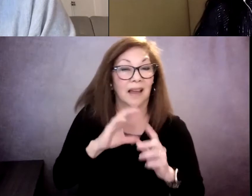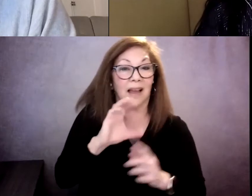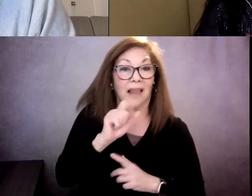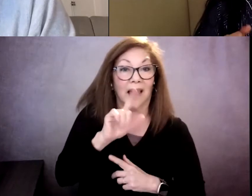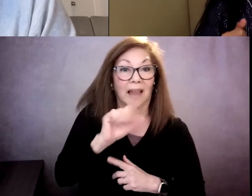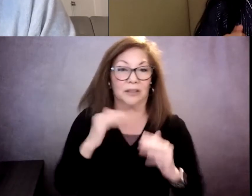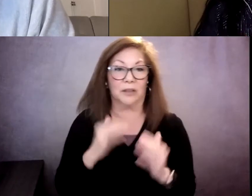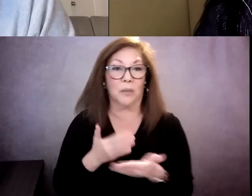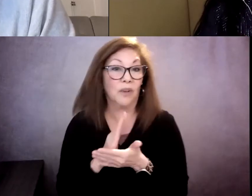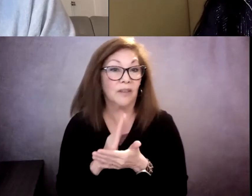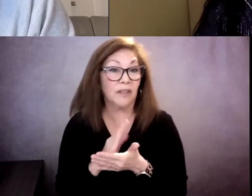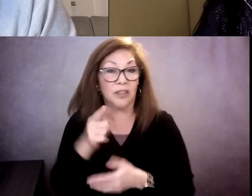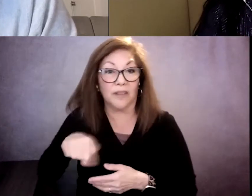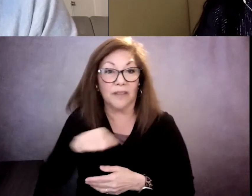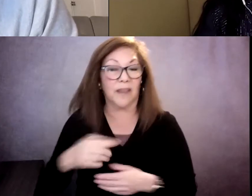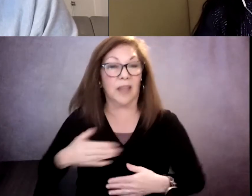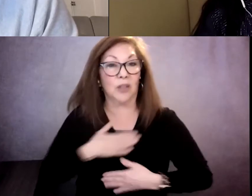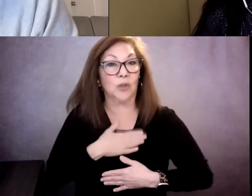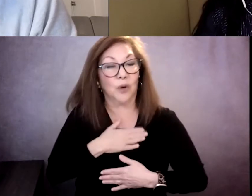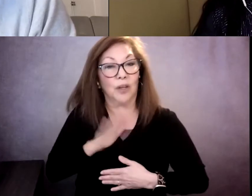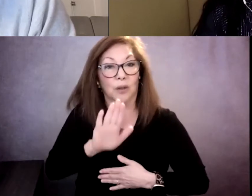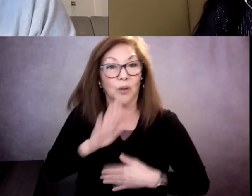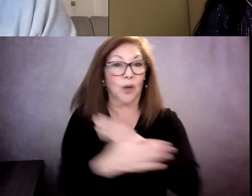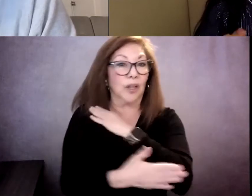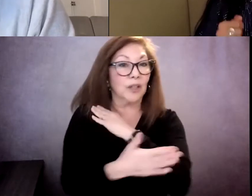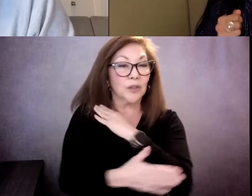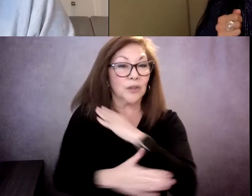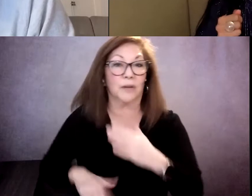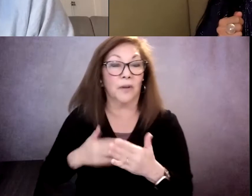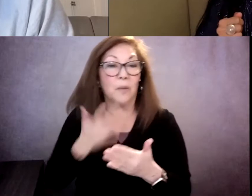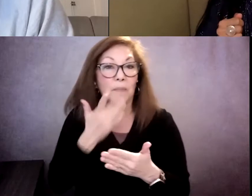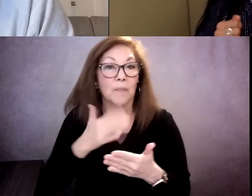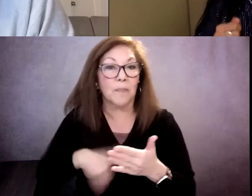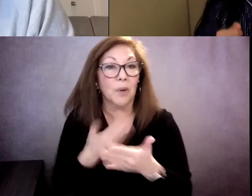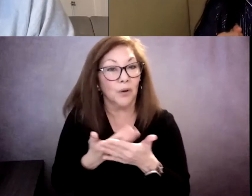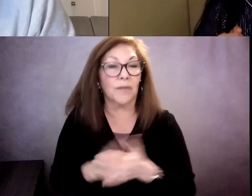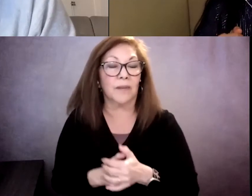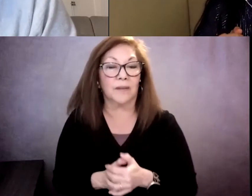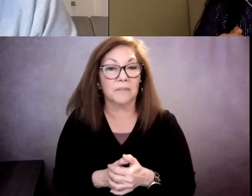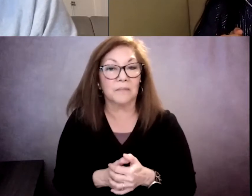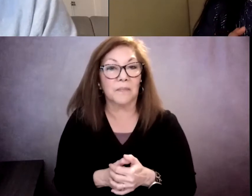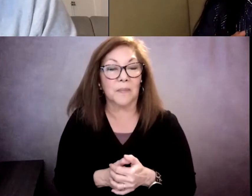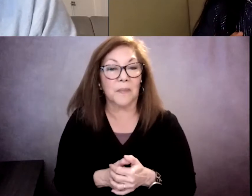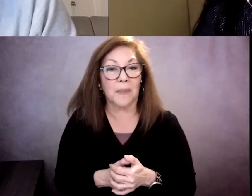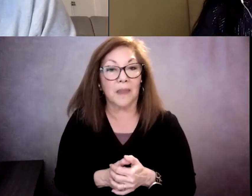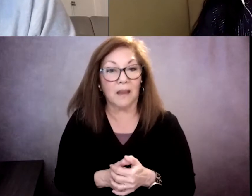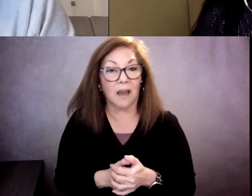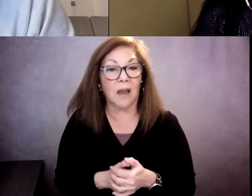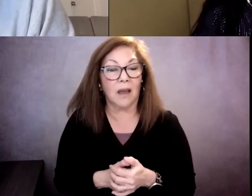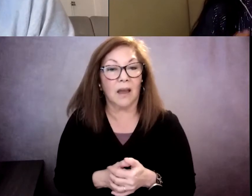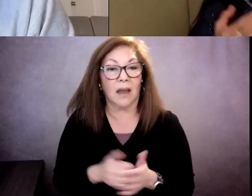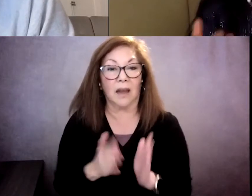privilege, that they enjoyed in their country of origin, right? Um, which